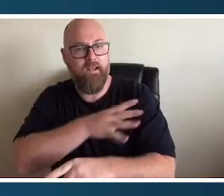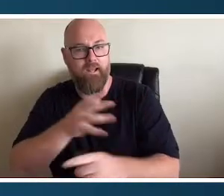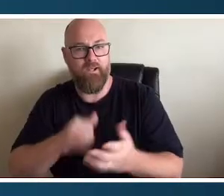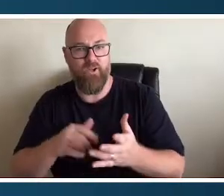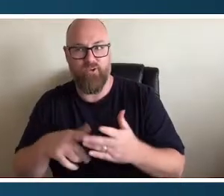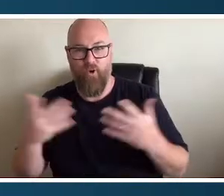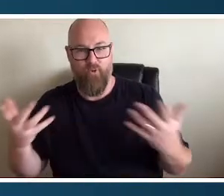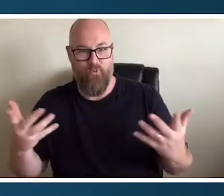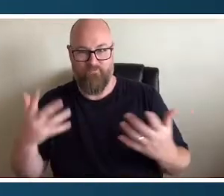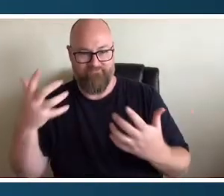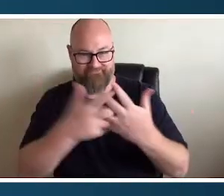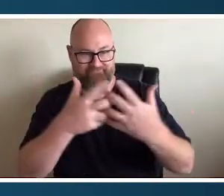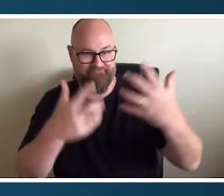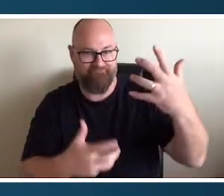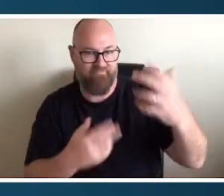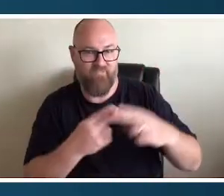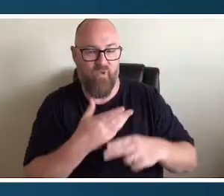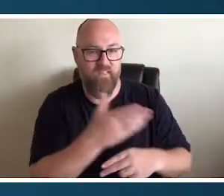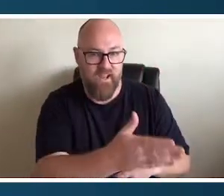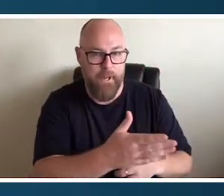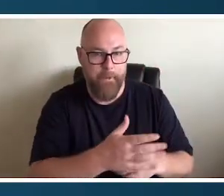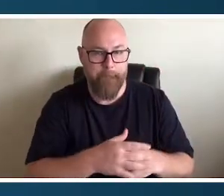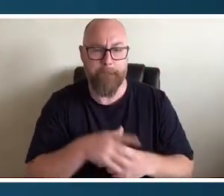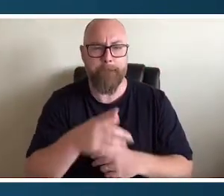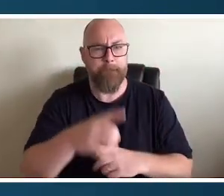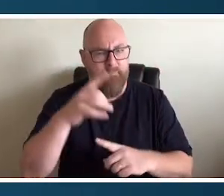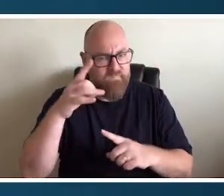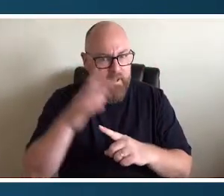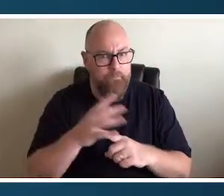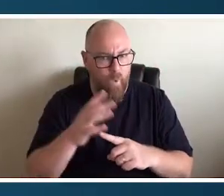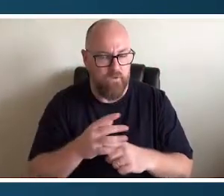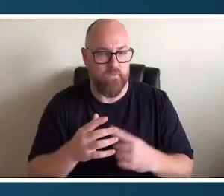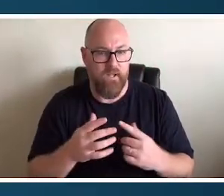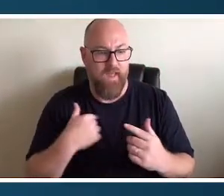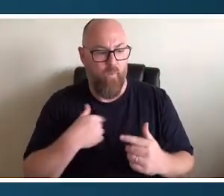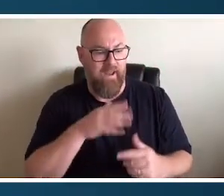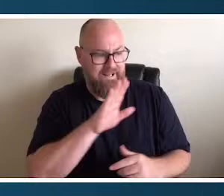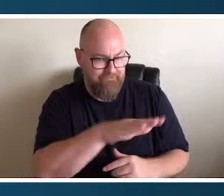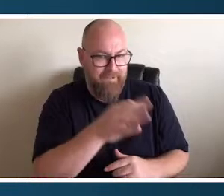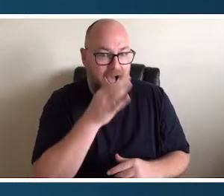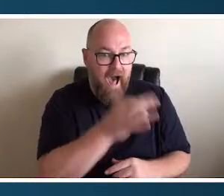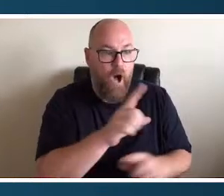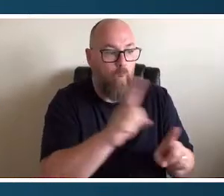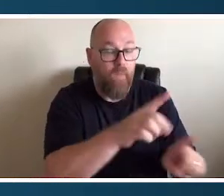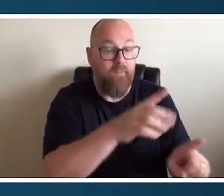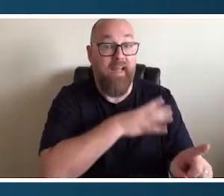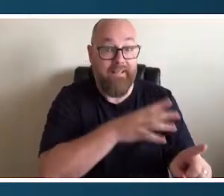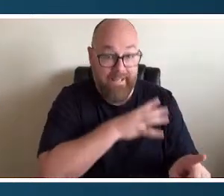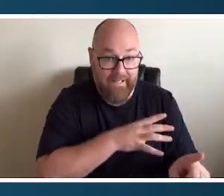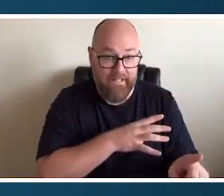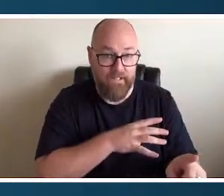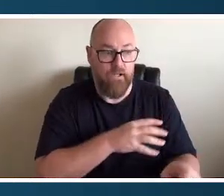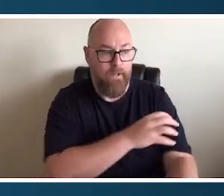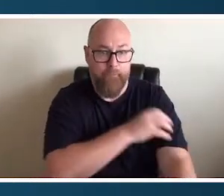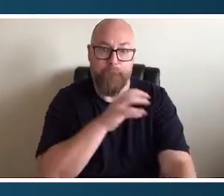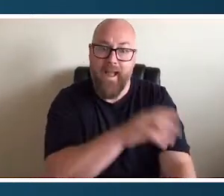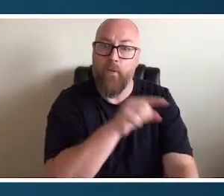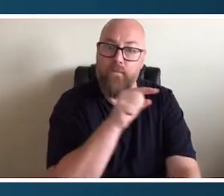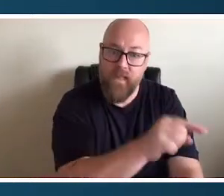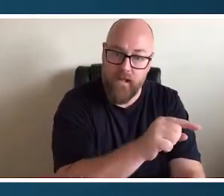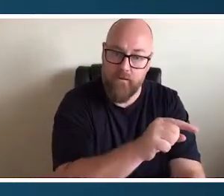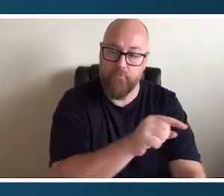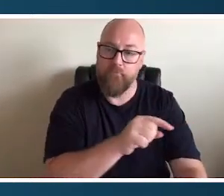specifics. This exclusion can foster as well a sense of disempowerment and can impair the efficacy of the aid